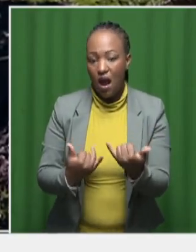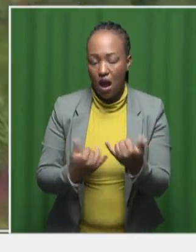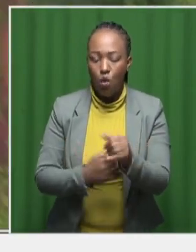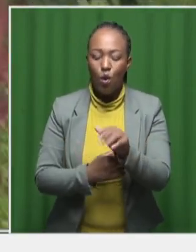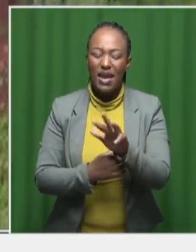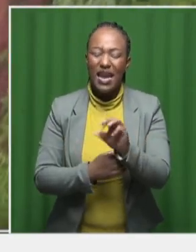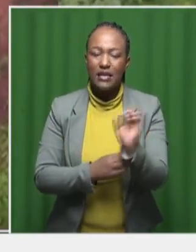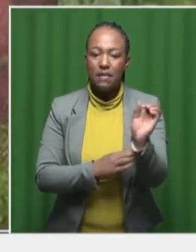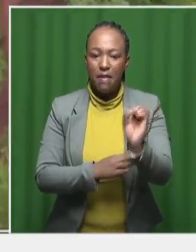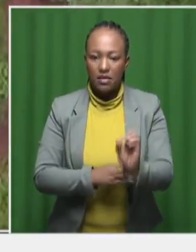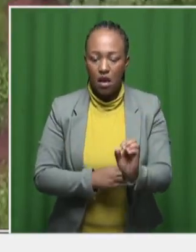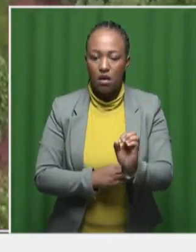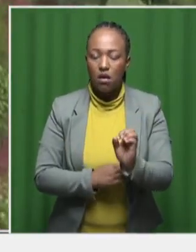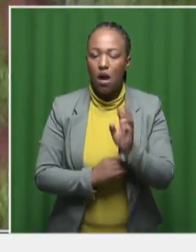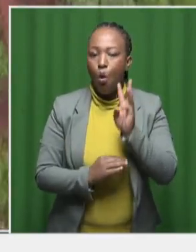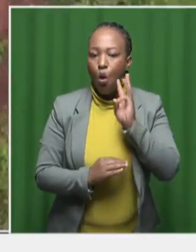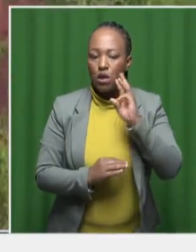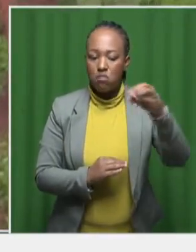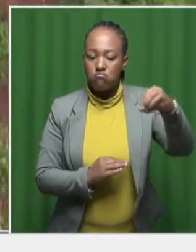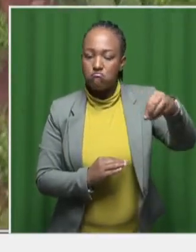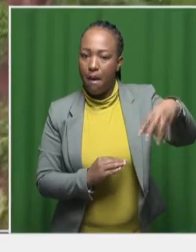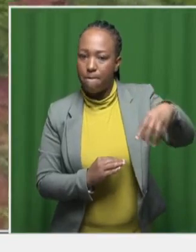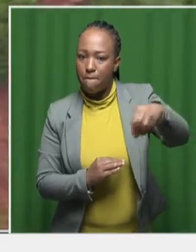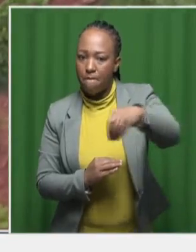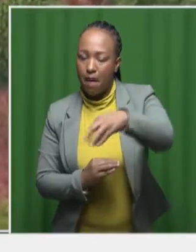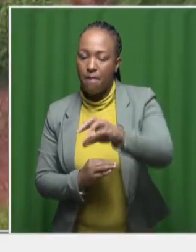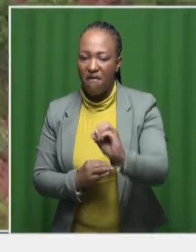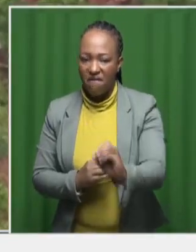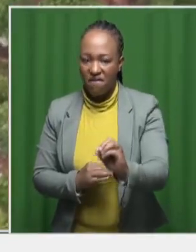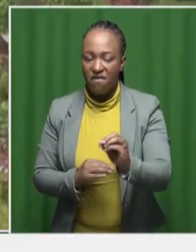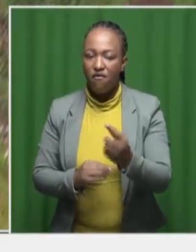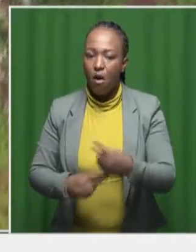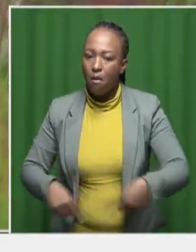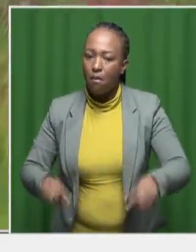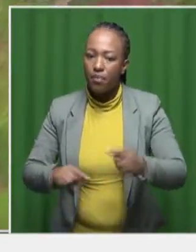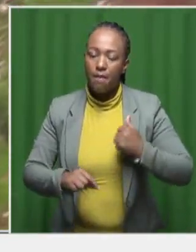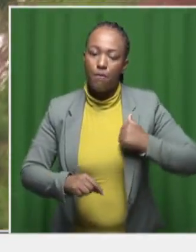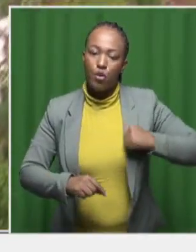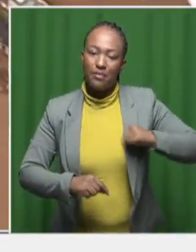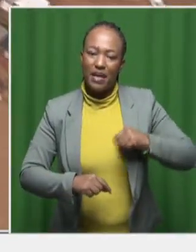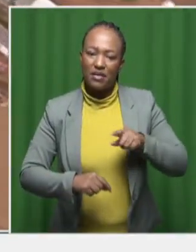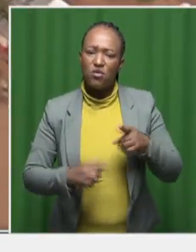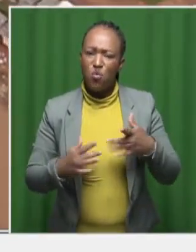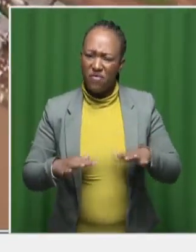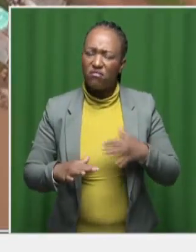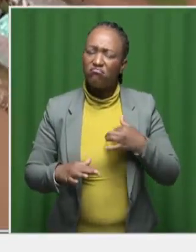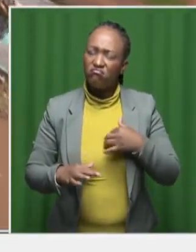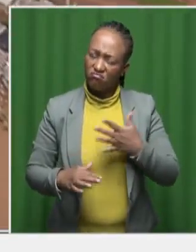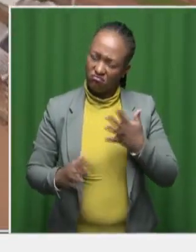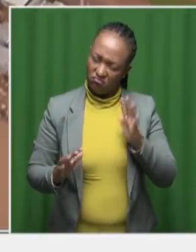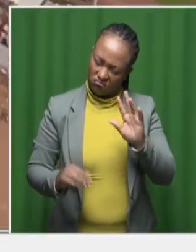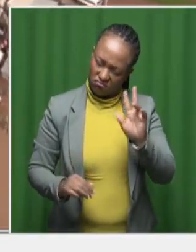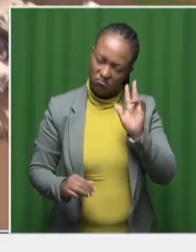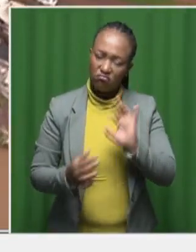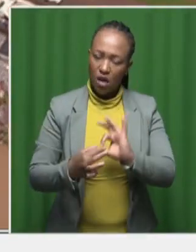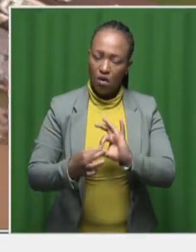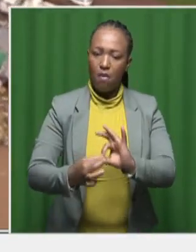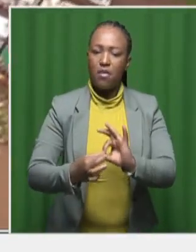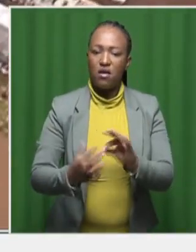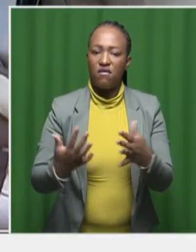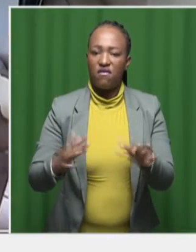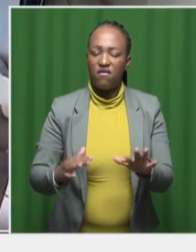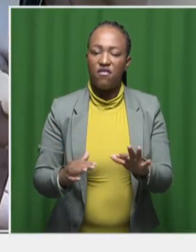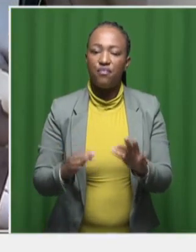all corners of our municipality. And we have also made a commitment that will remove all committee members who